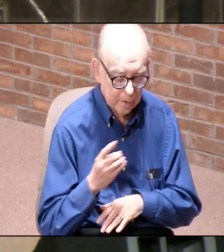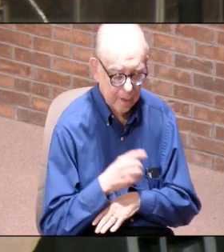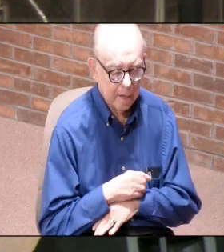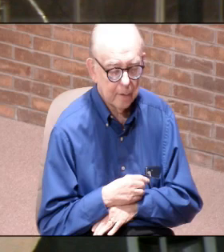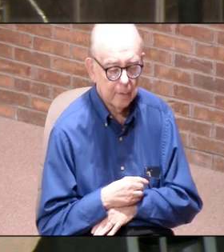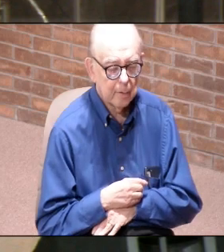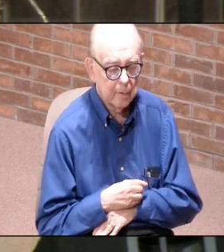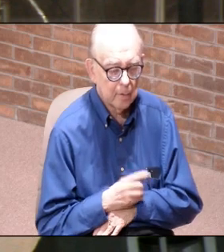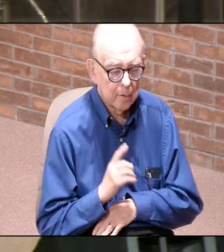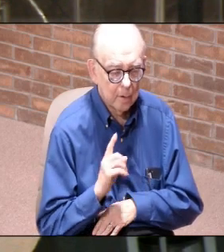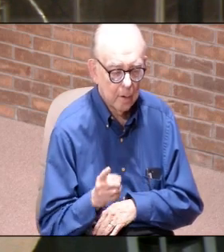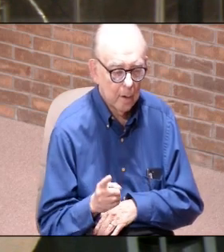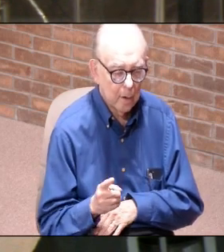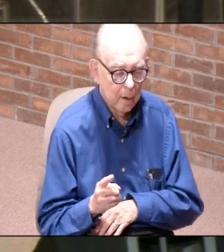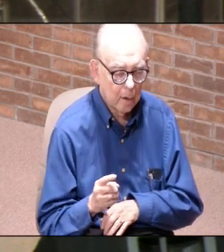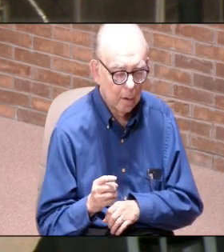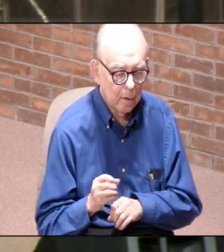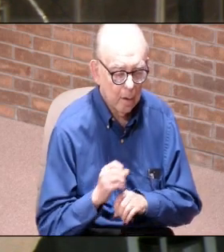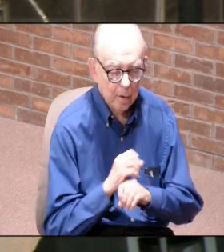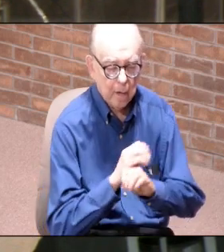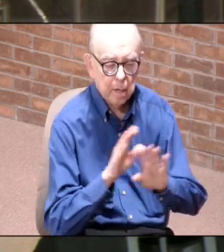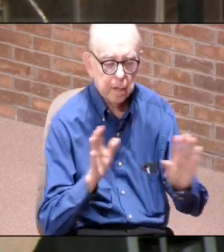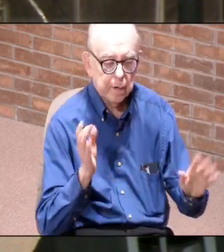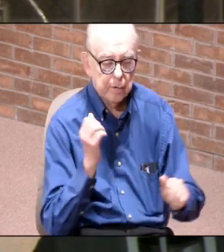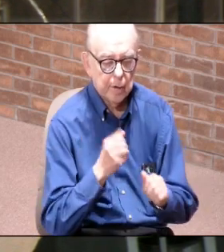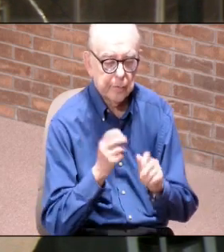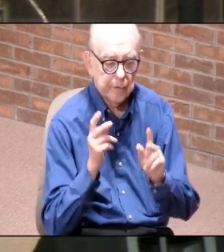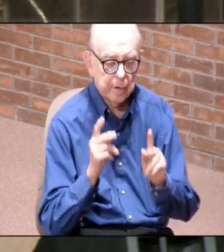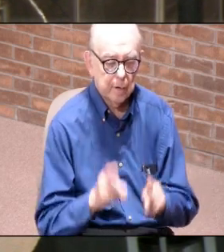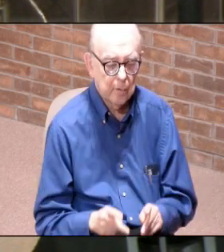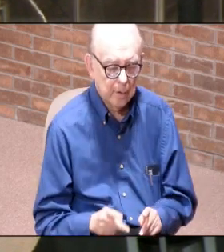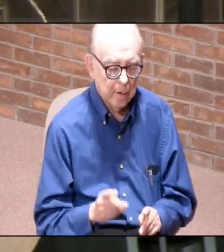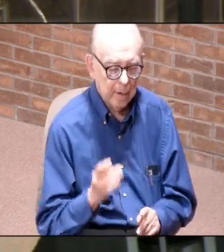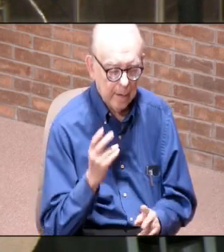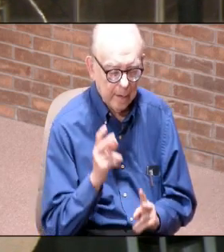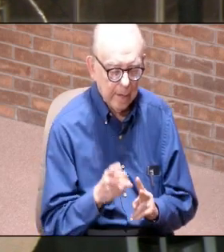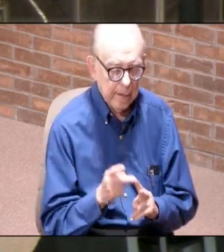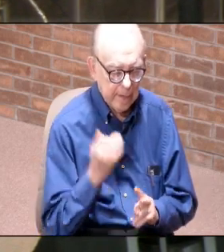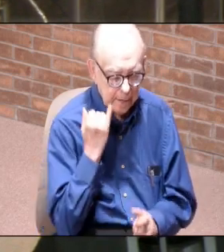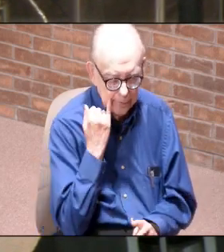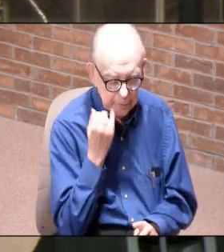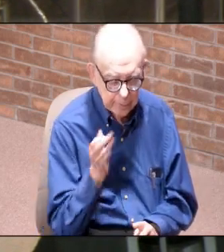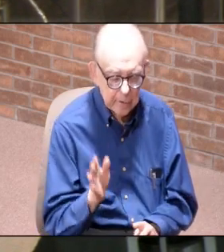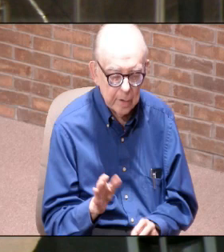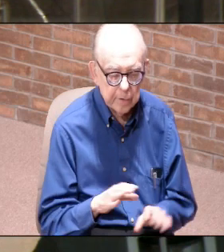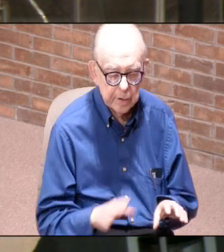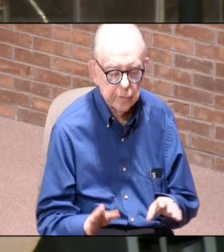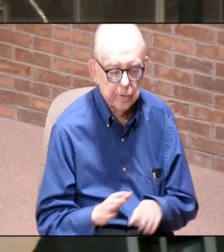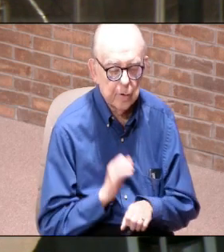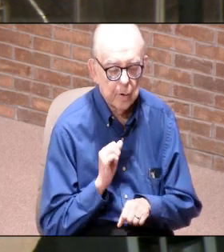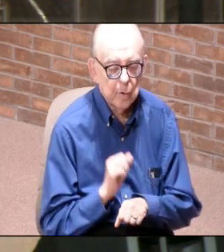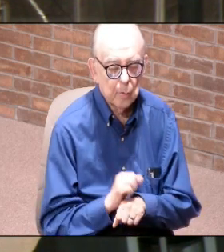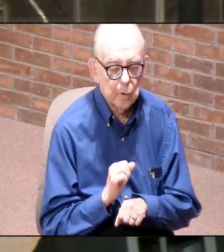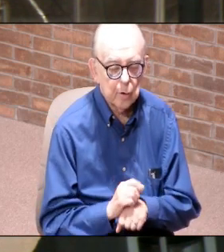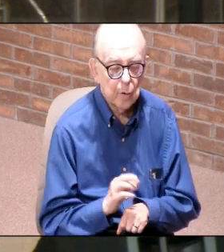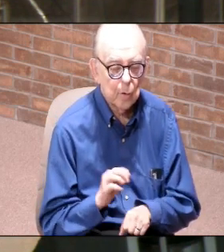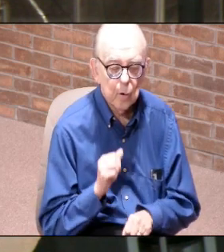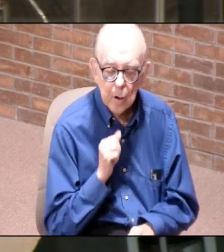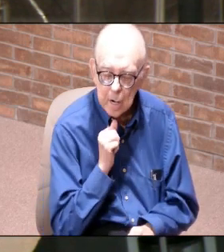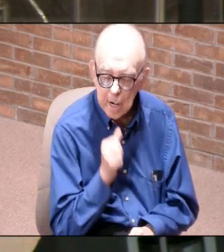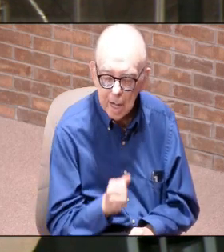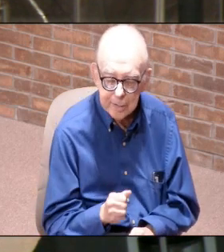one day, it's going to be clear to everybody whether you fulfilled your mission or not.